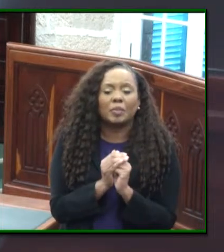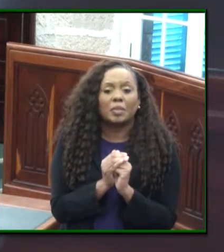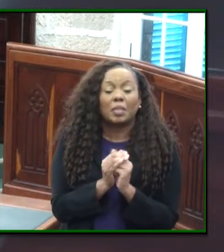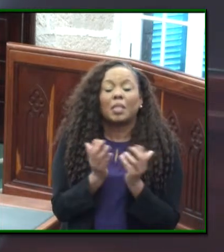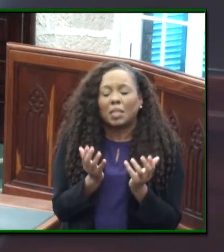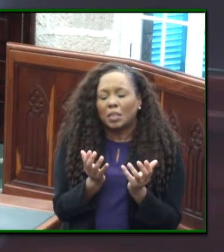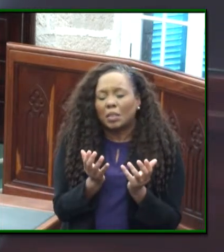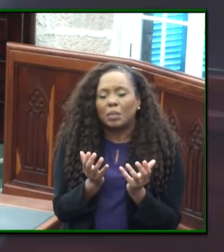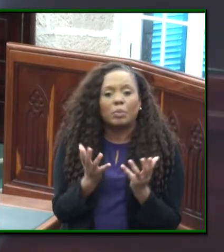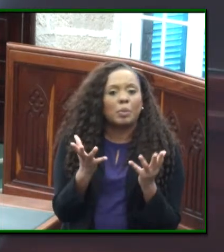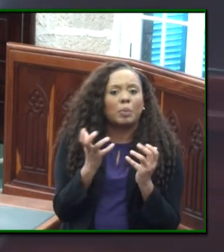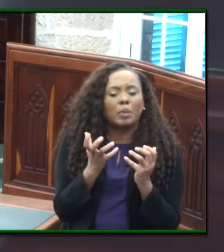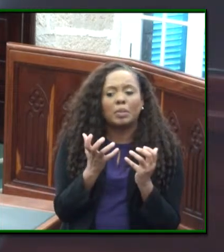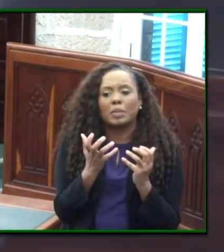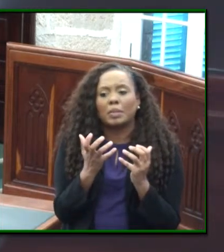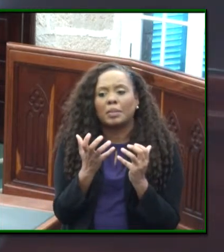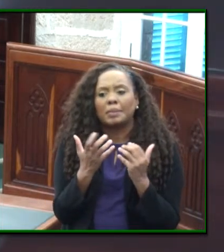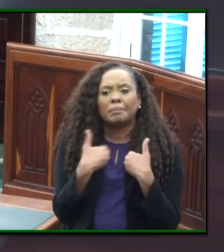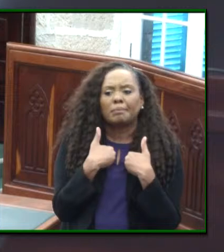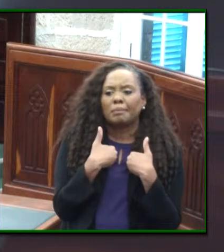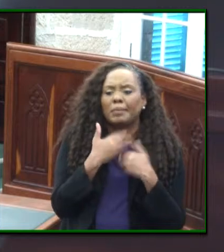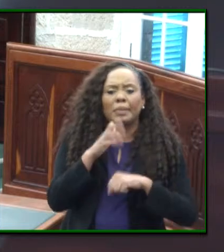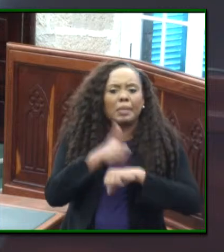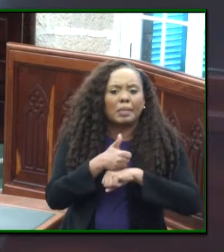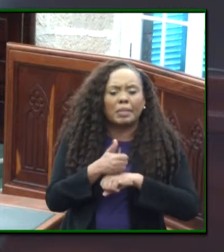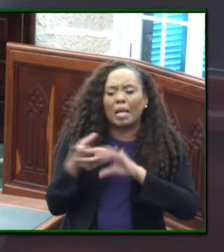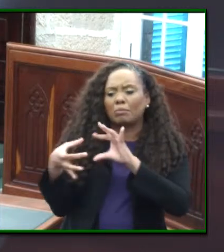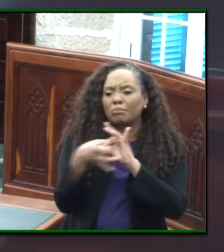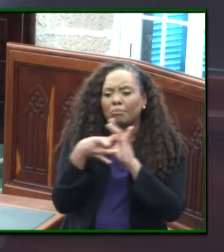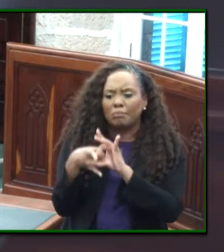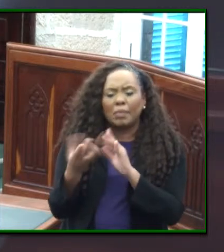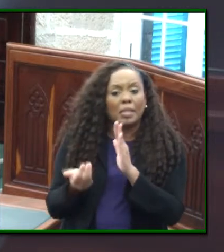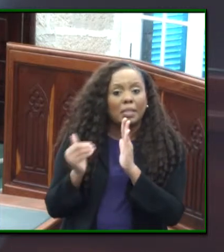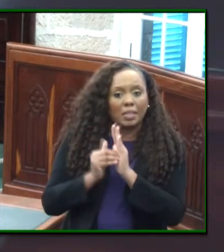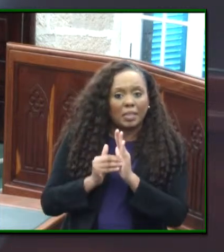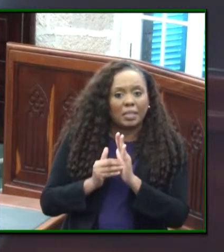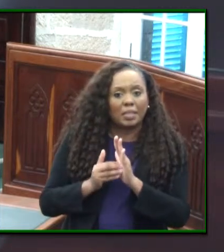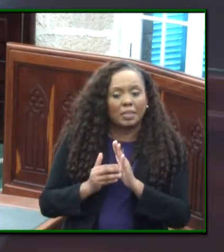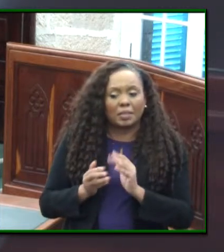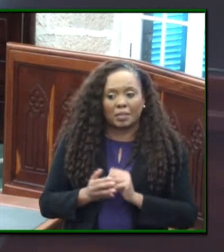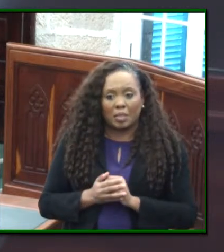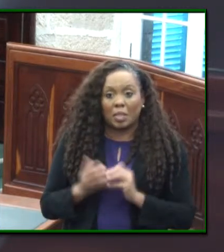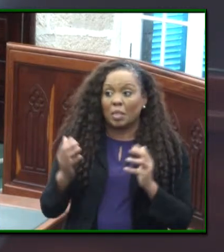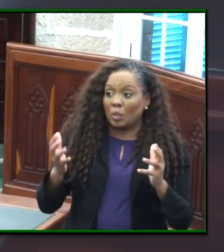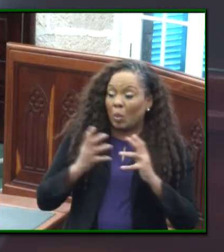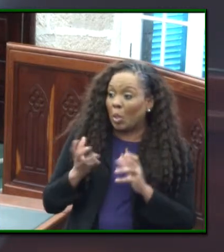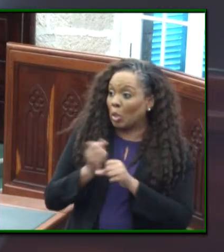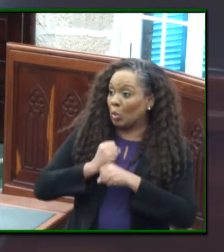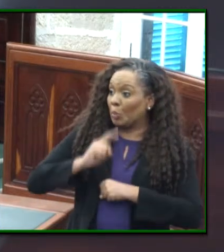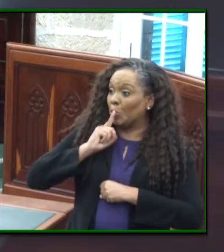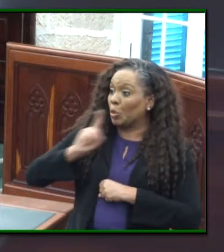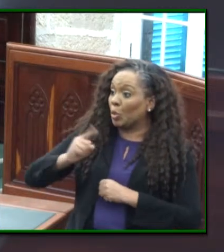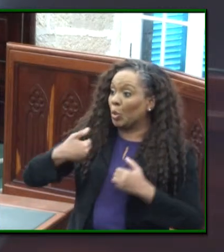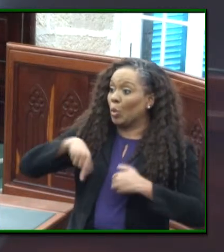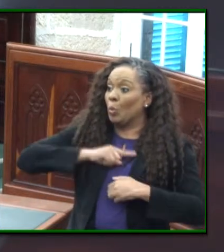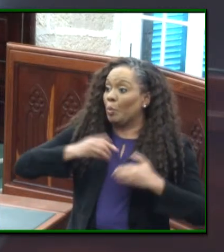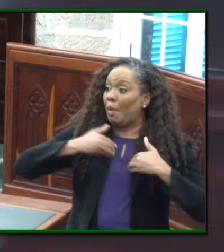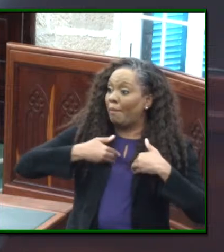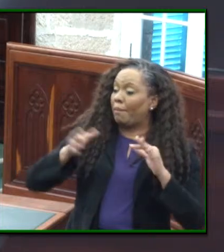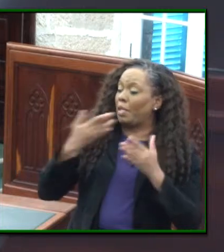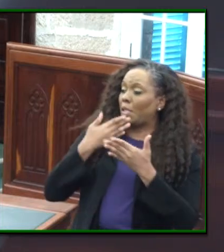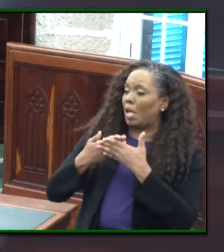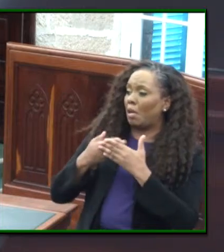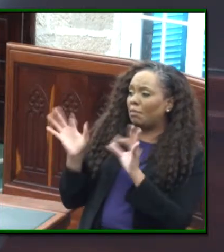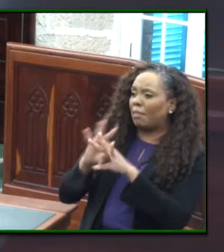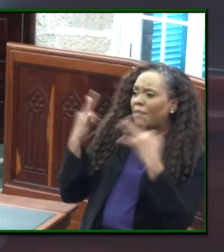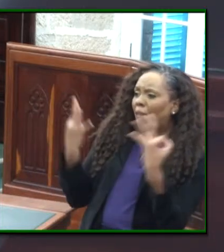of interrelationship with persons, whereby we can have a whole family setting